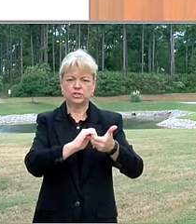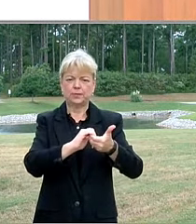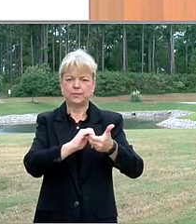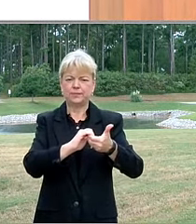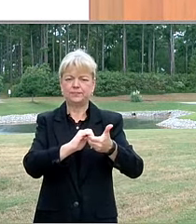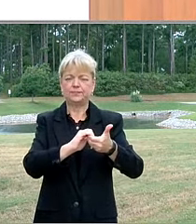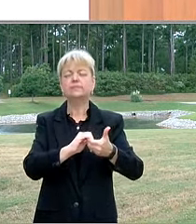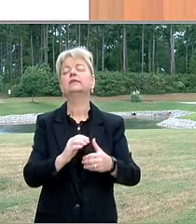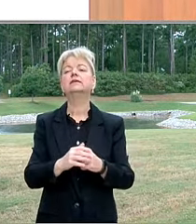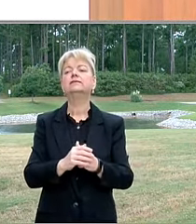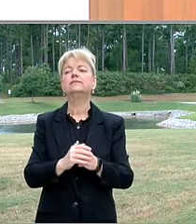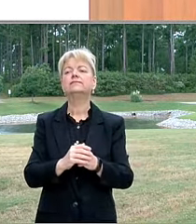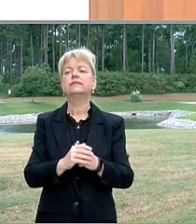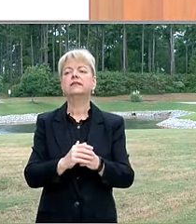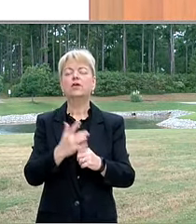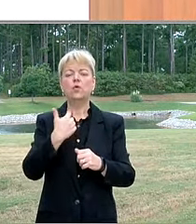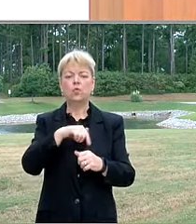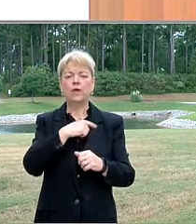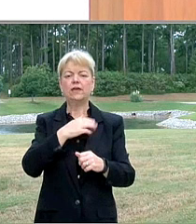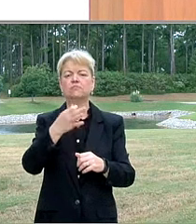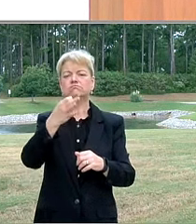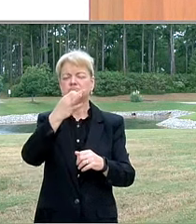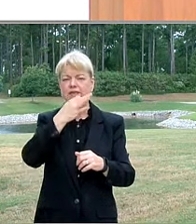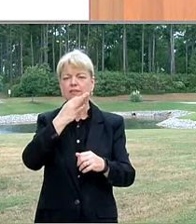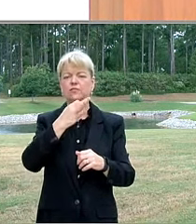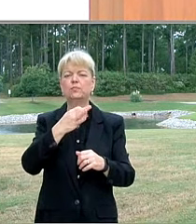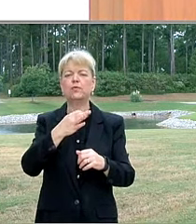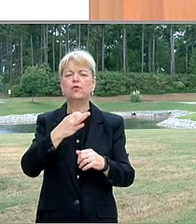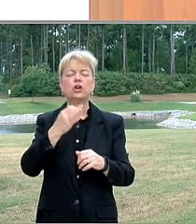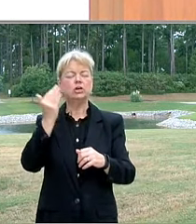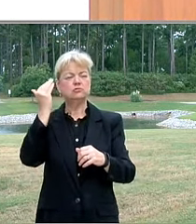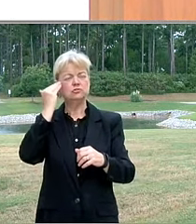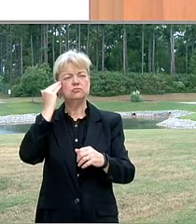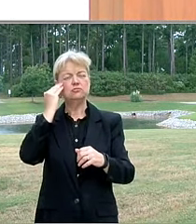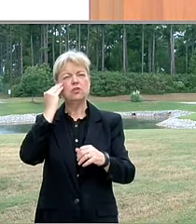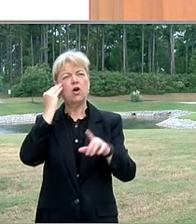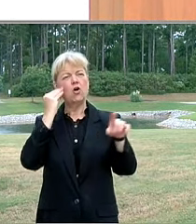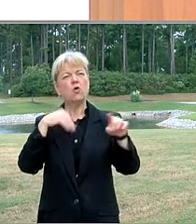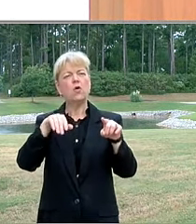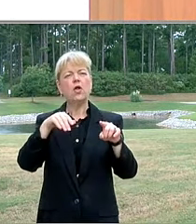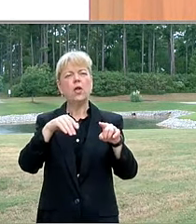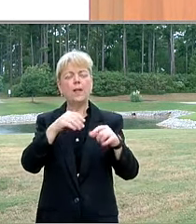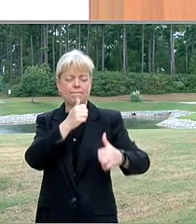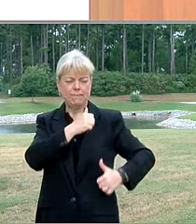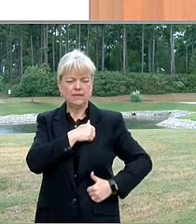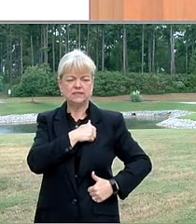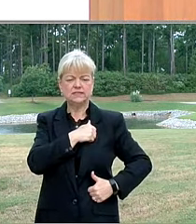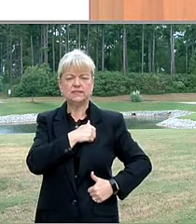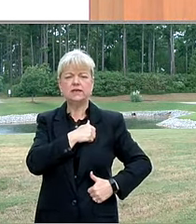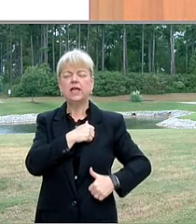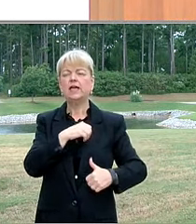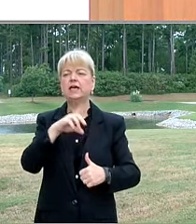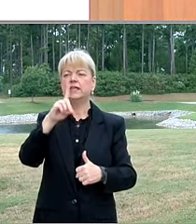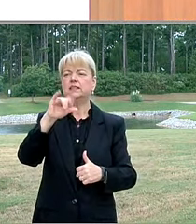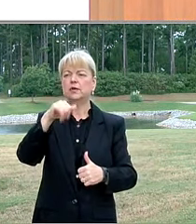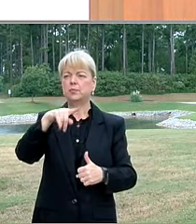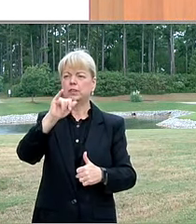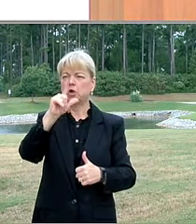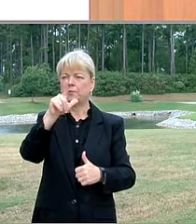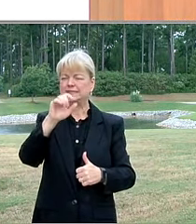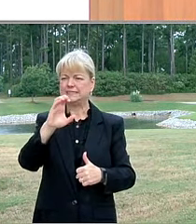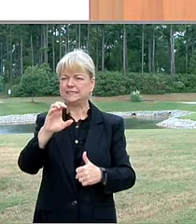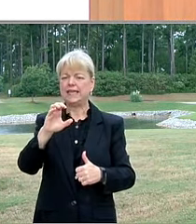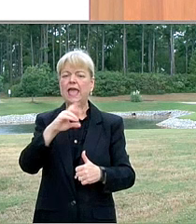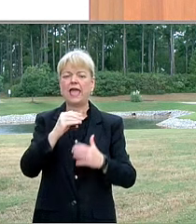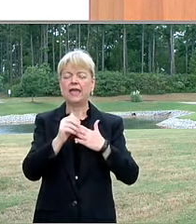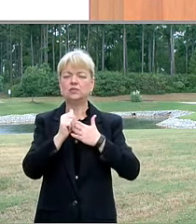general of such an organization needs to be an expert in this field. He needs to understand the nuances of both military readiness and diplomacy, and he needs to know how to